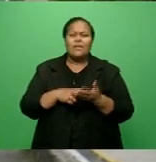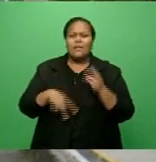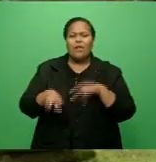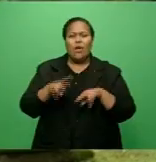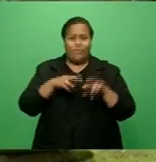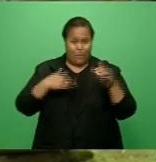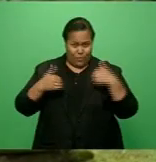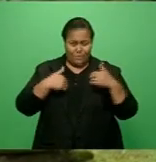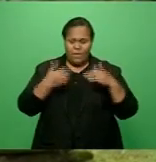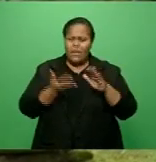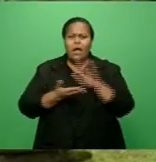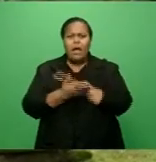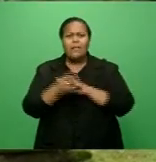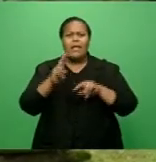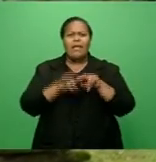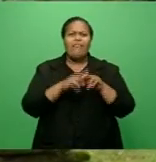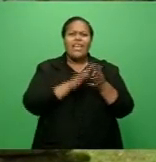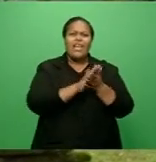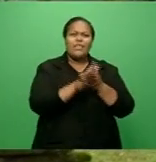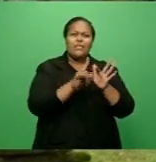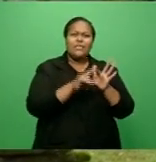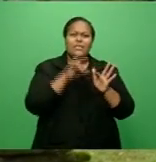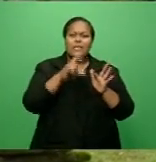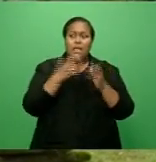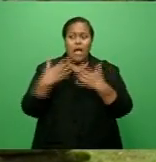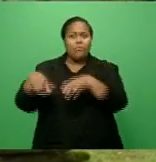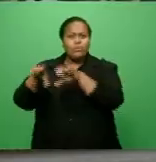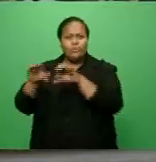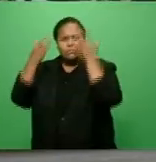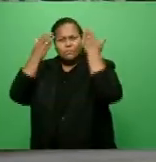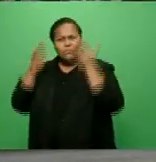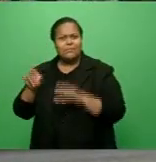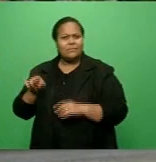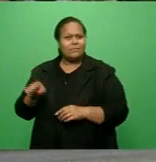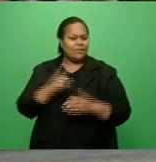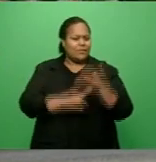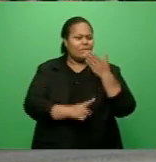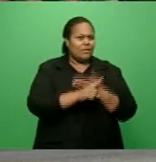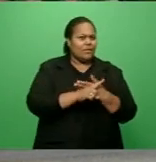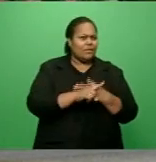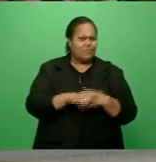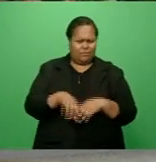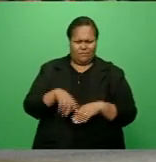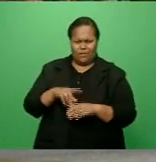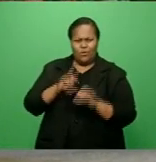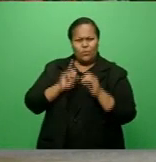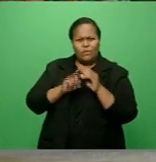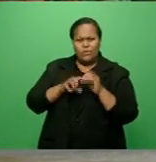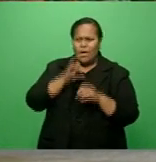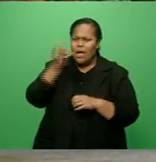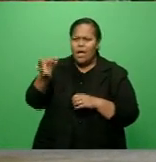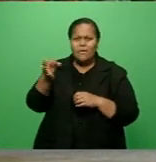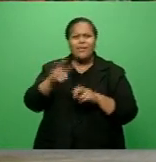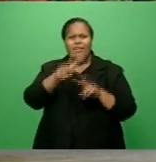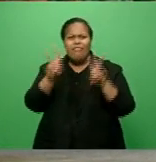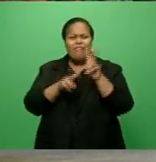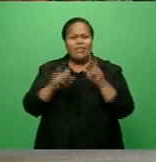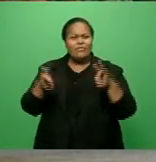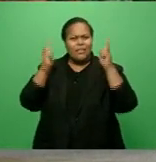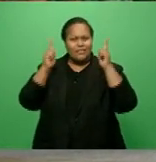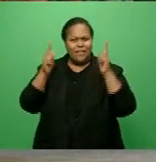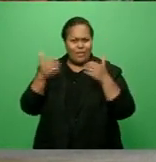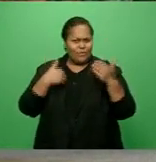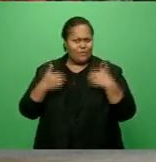Education Commission without the knowledge of the council. Questions have been sent to the office of the USP Vice-Chancellor. Lena